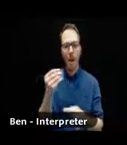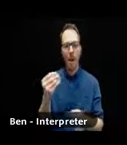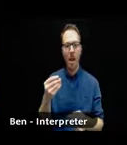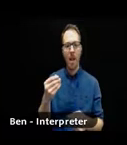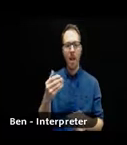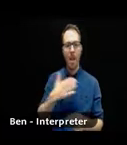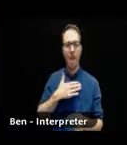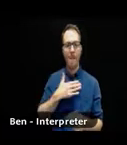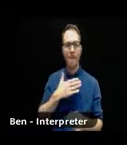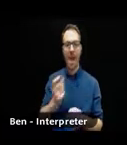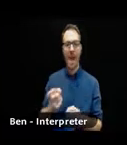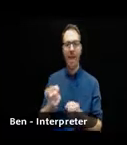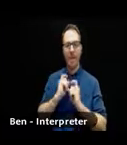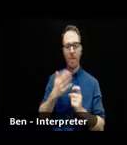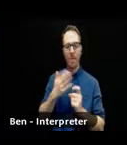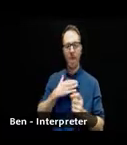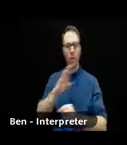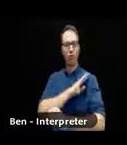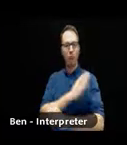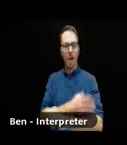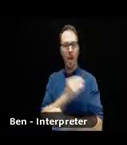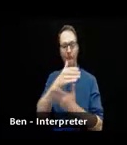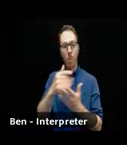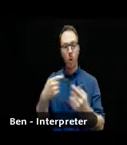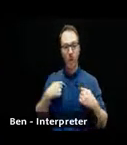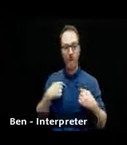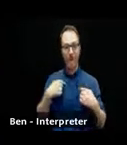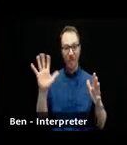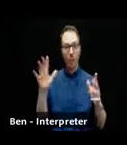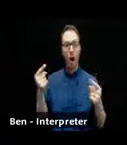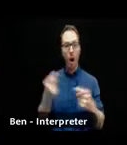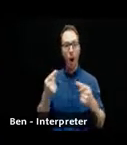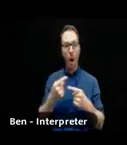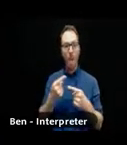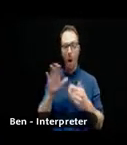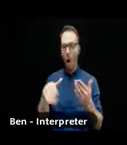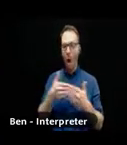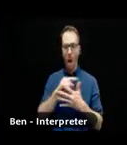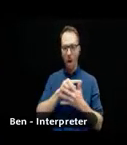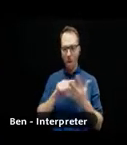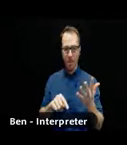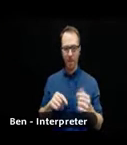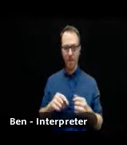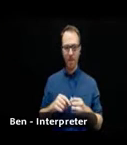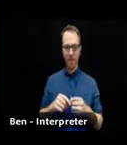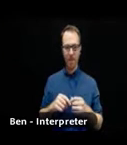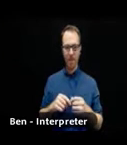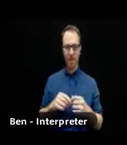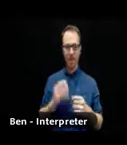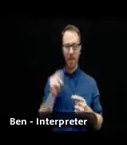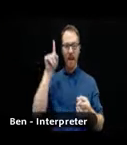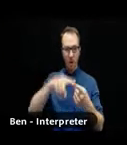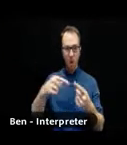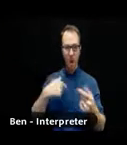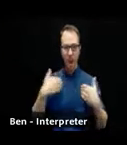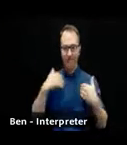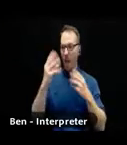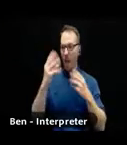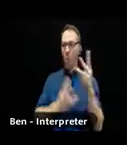and my gifts and my strengths and the parts of me that have been harmed, all of it, right? And so until we have that world, well, there